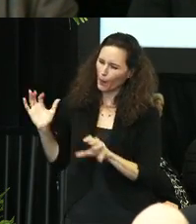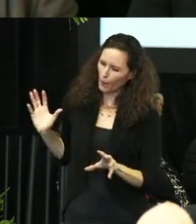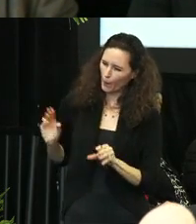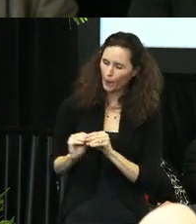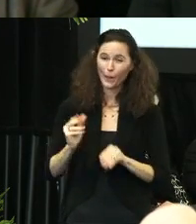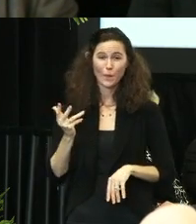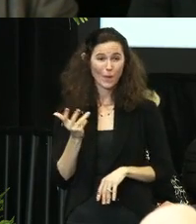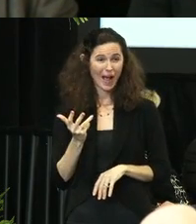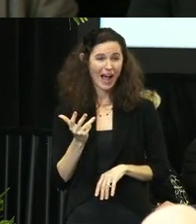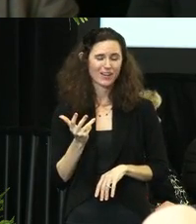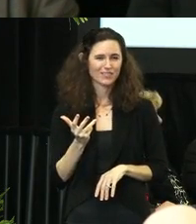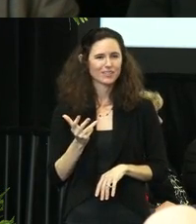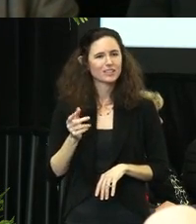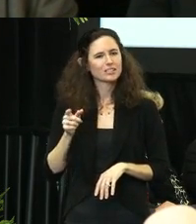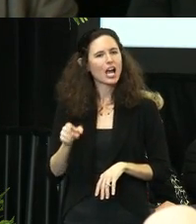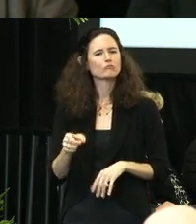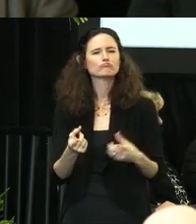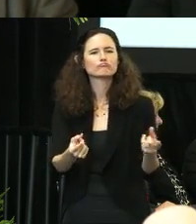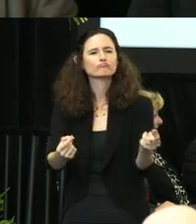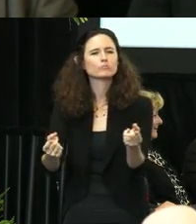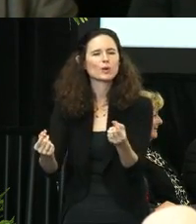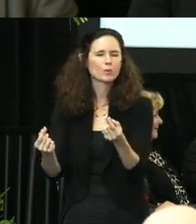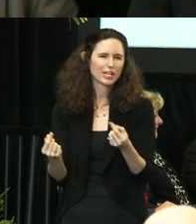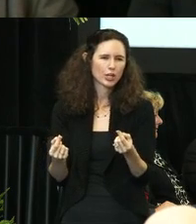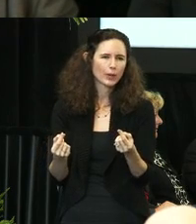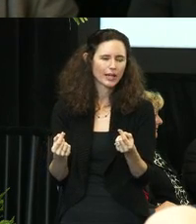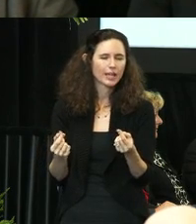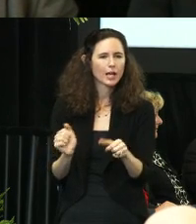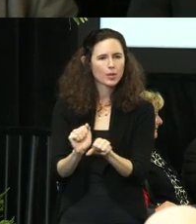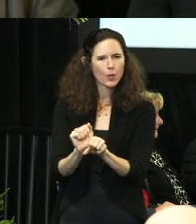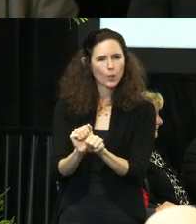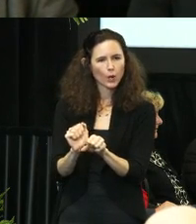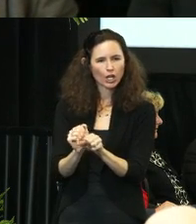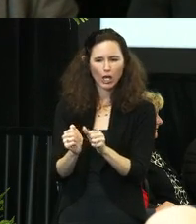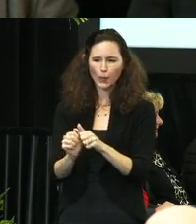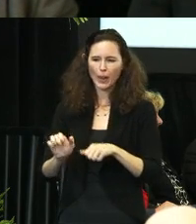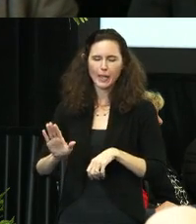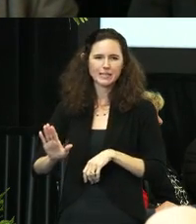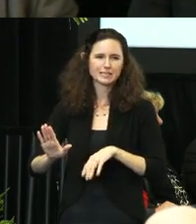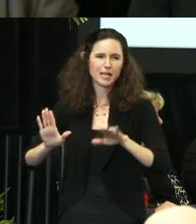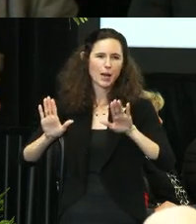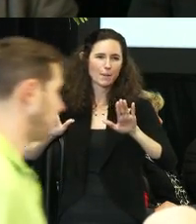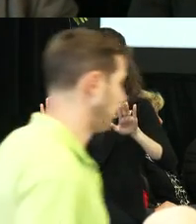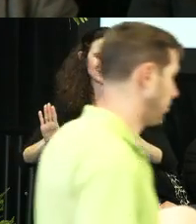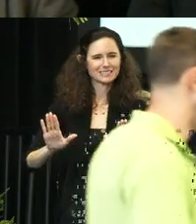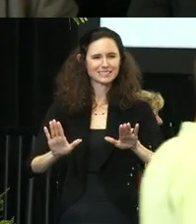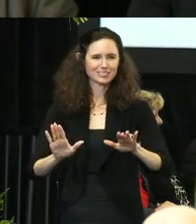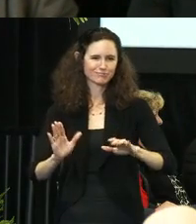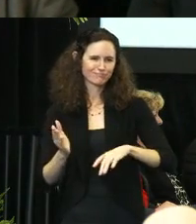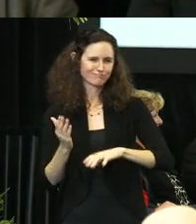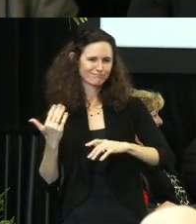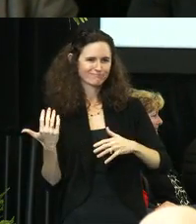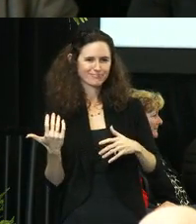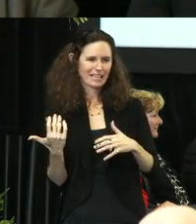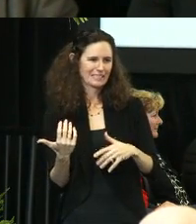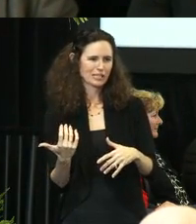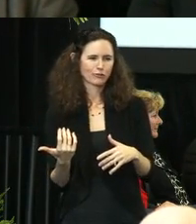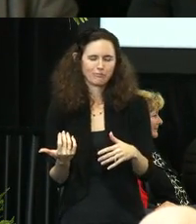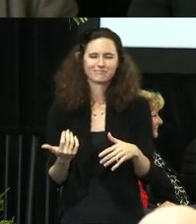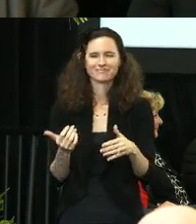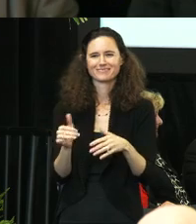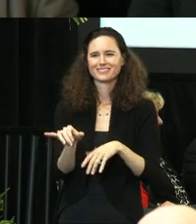Now, you will find Morton in his spare time, along with his amazing saxophone, as a full-time employee